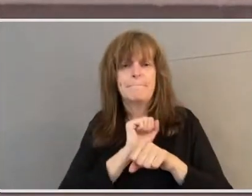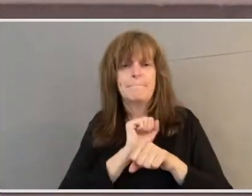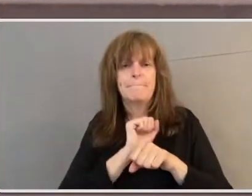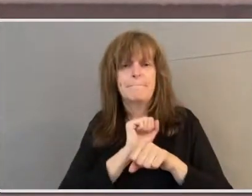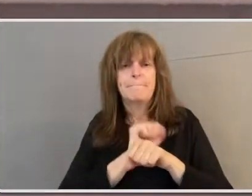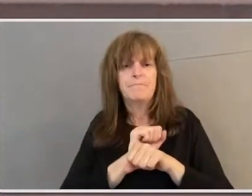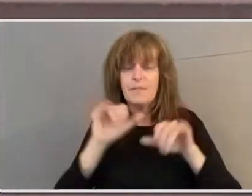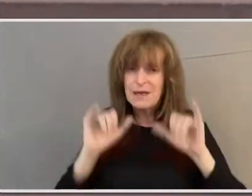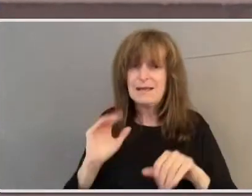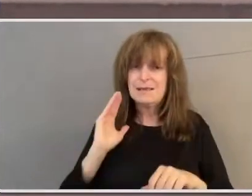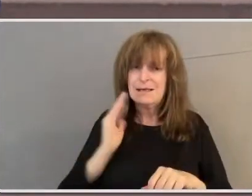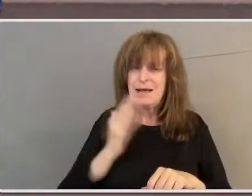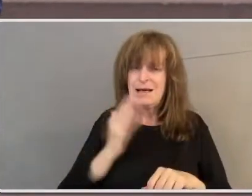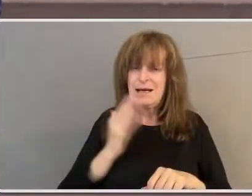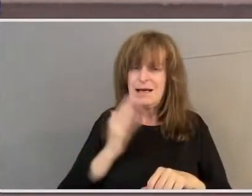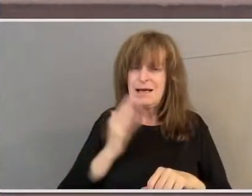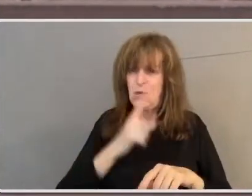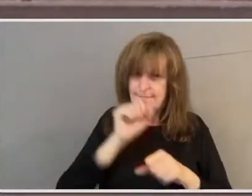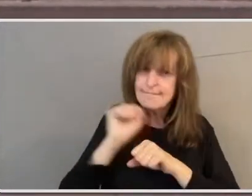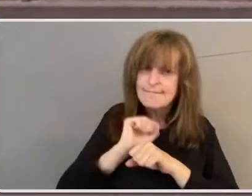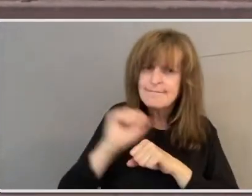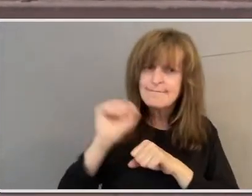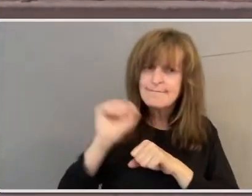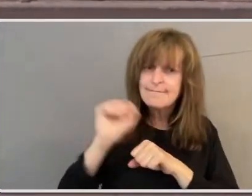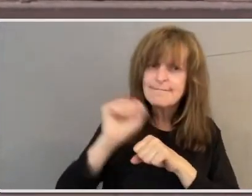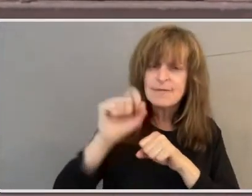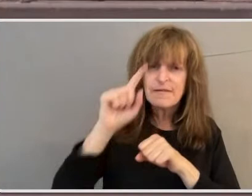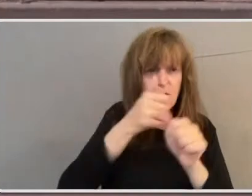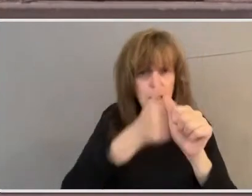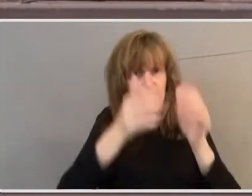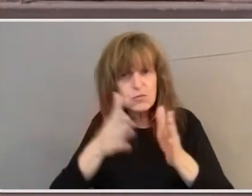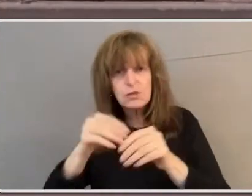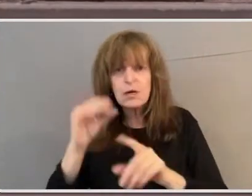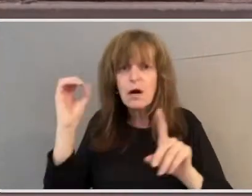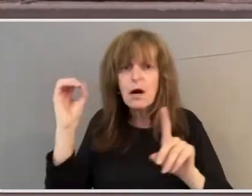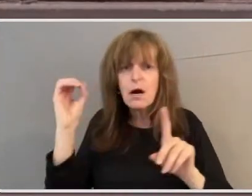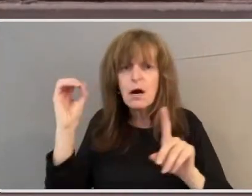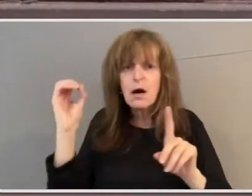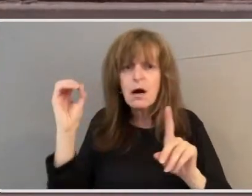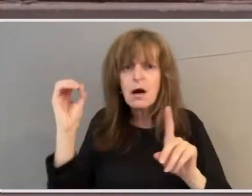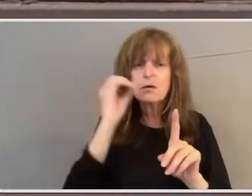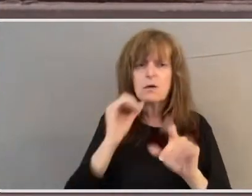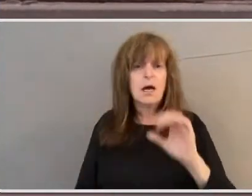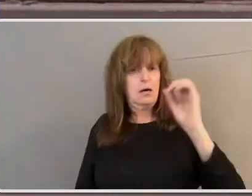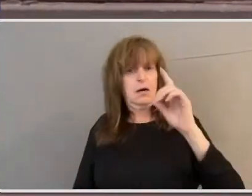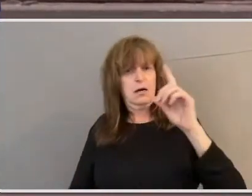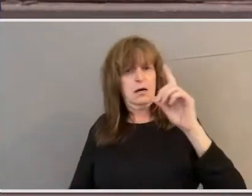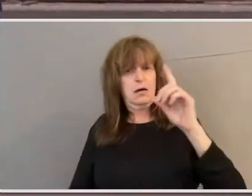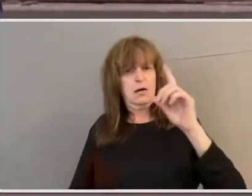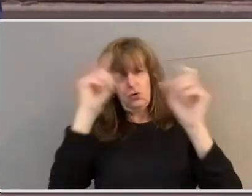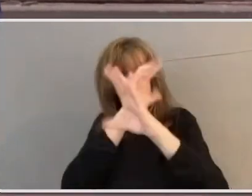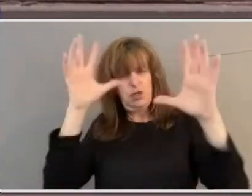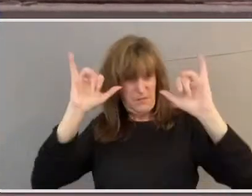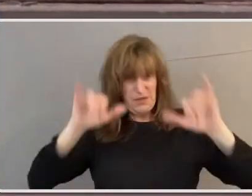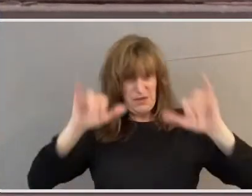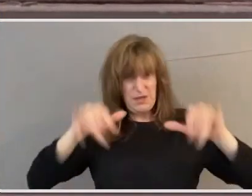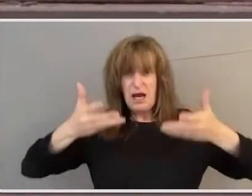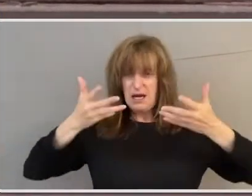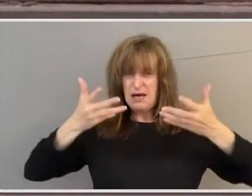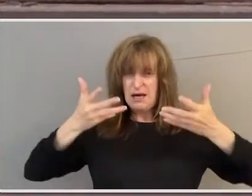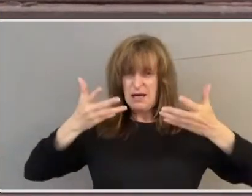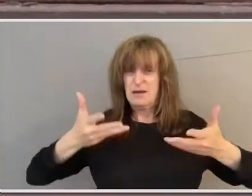And this is what the Ontario dream is all about. Friends, Let's make the Ontario dream a